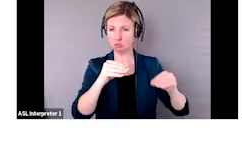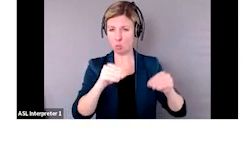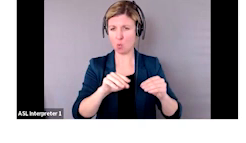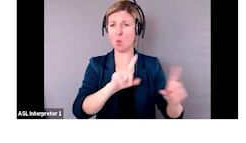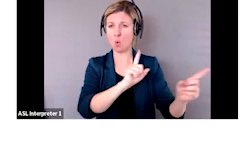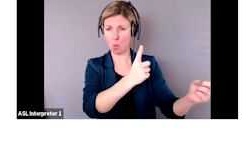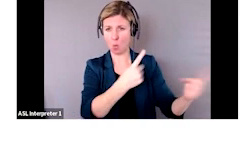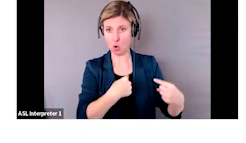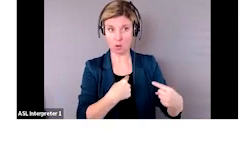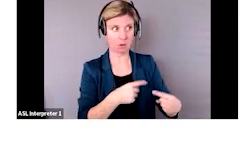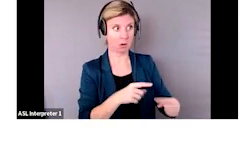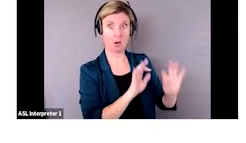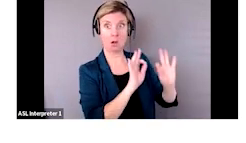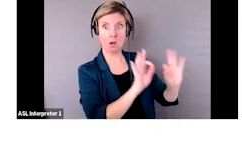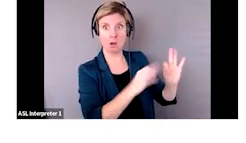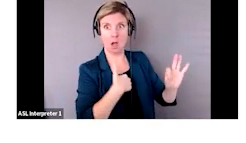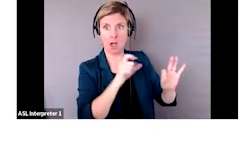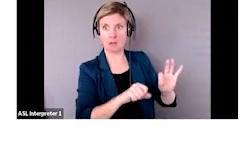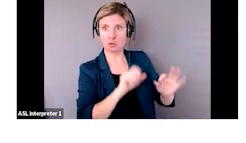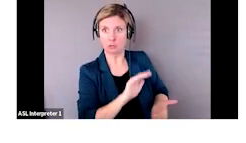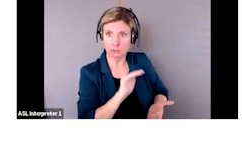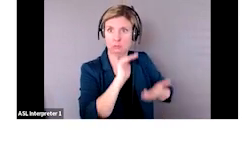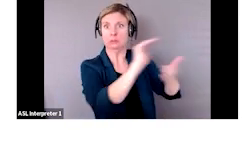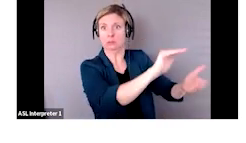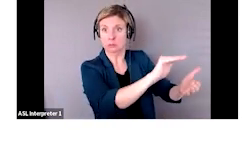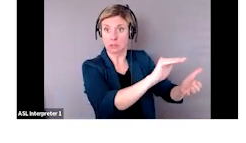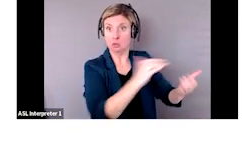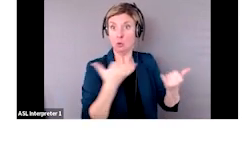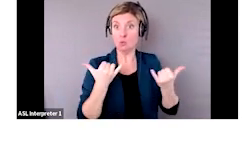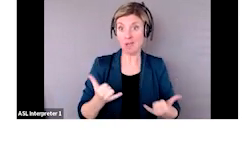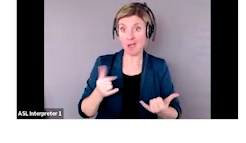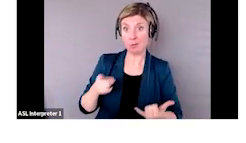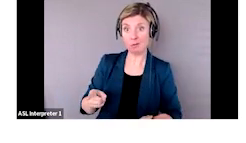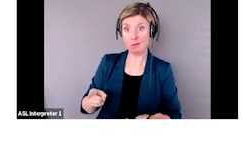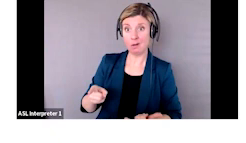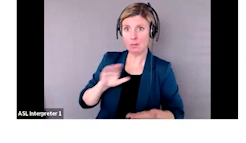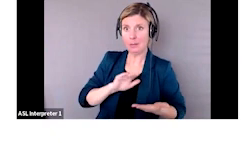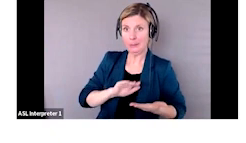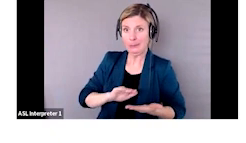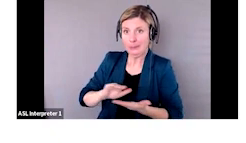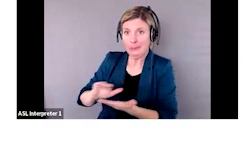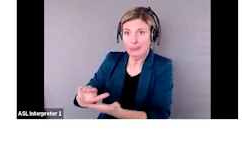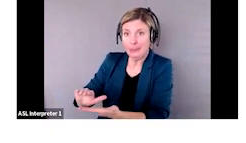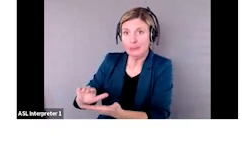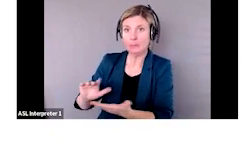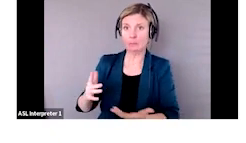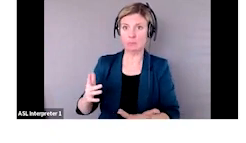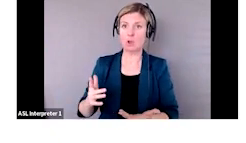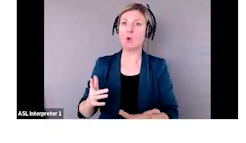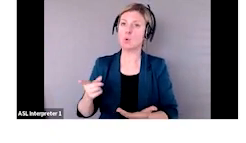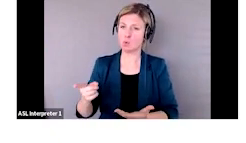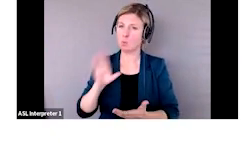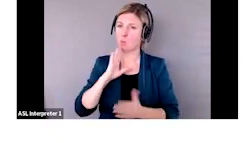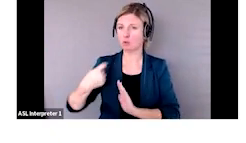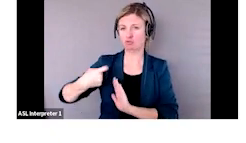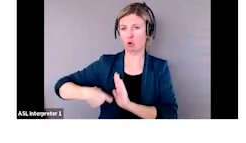me. And then we go too low on the Amazon order. And then we start seeing fees pop through.